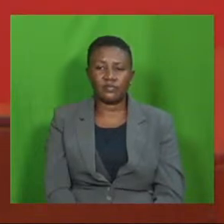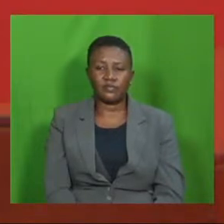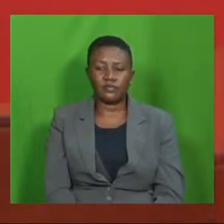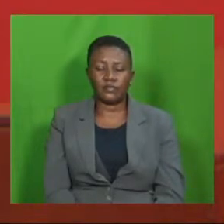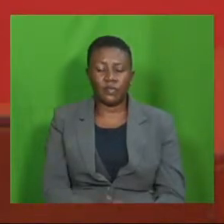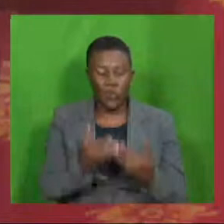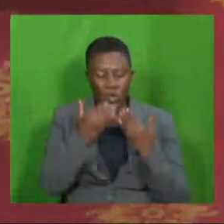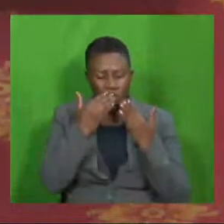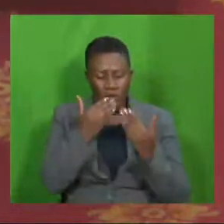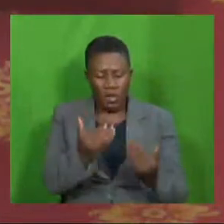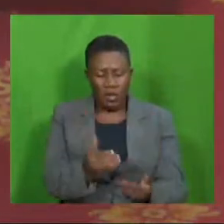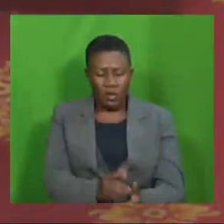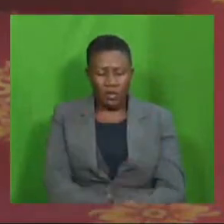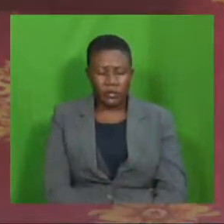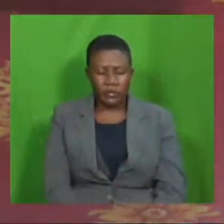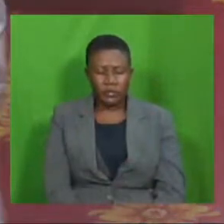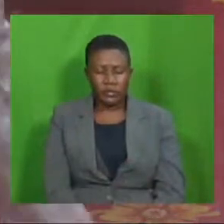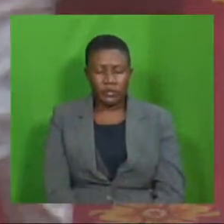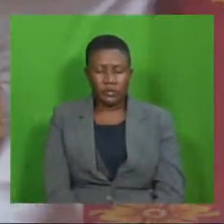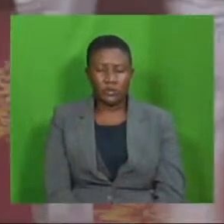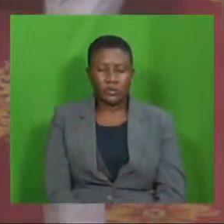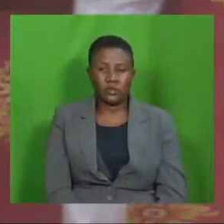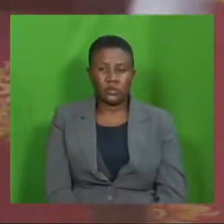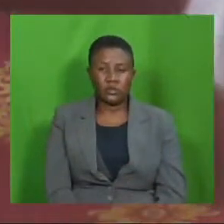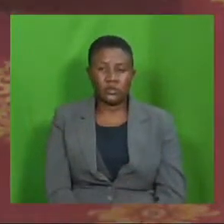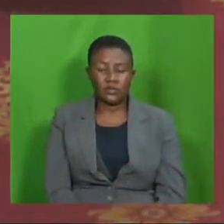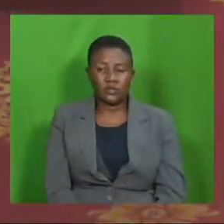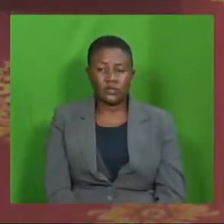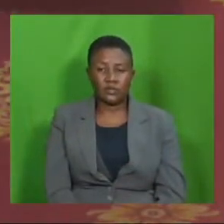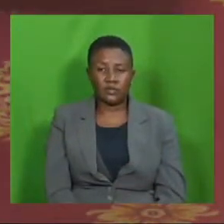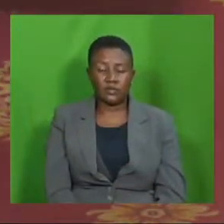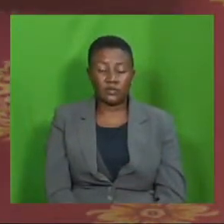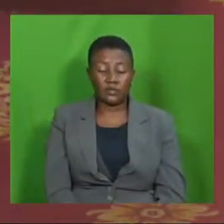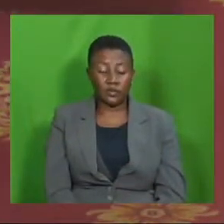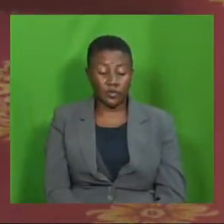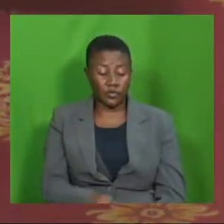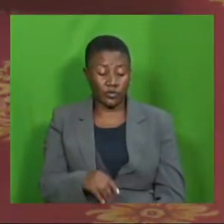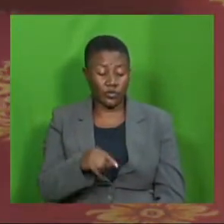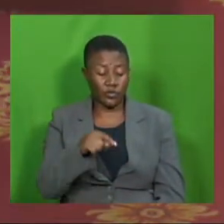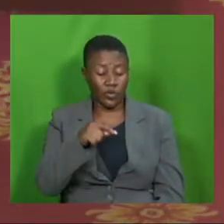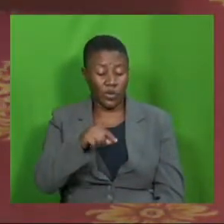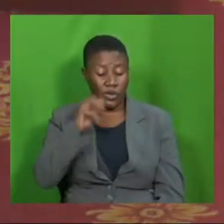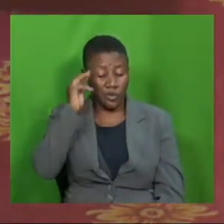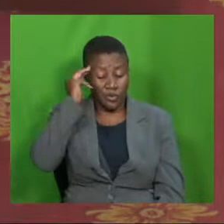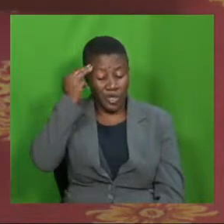Thank you, Mr. Speaker. Mr. Speaker, the ministry during